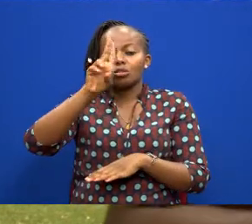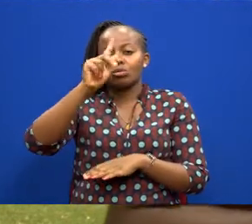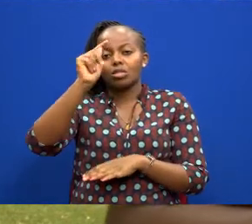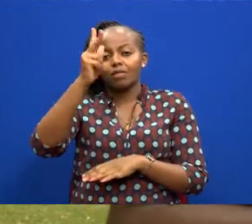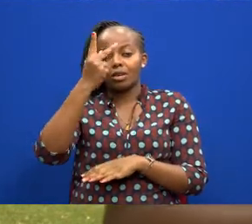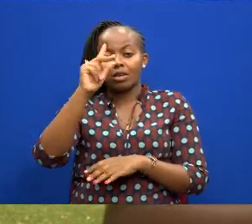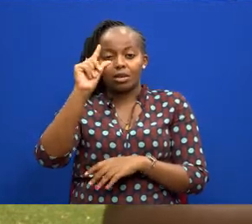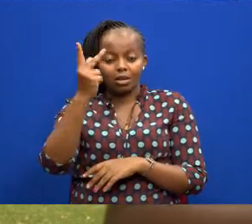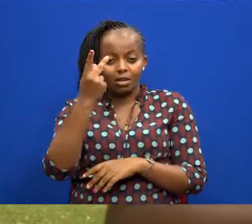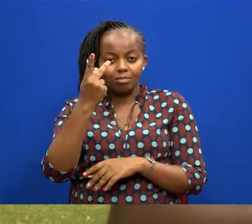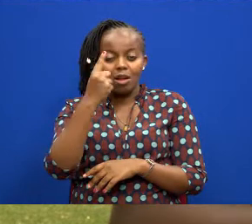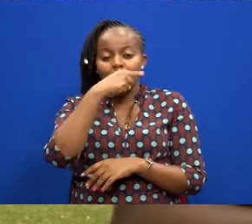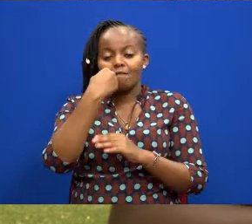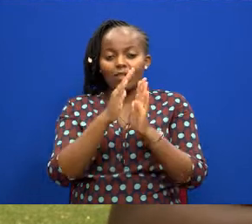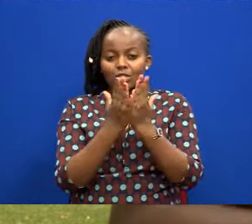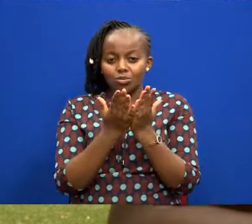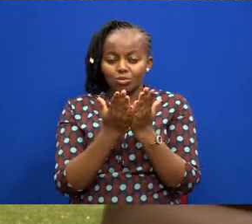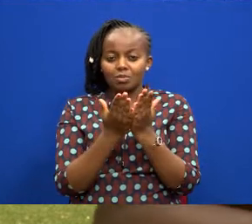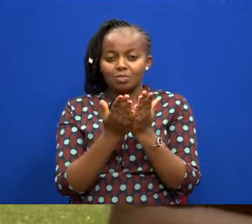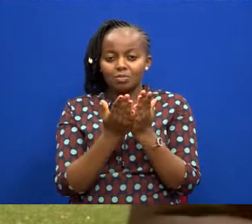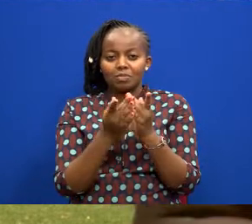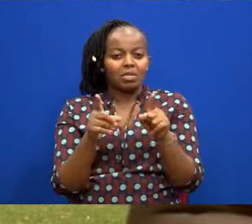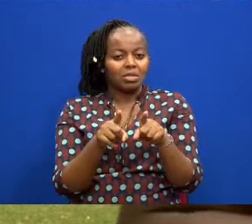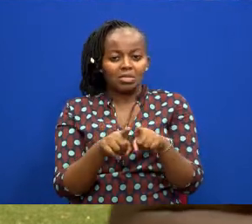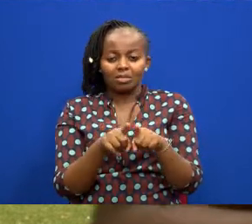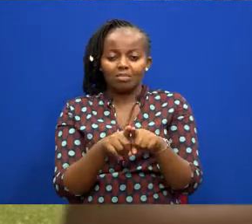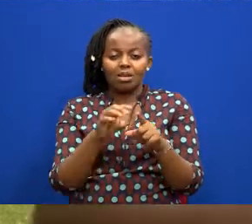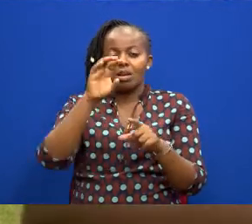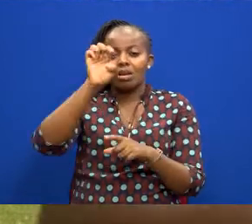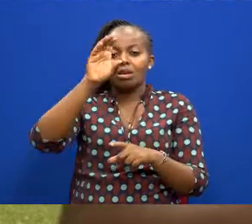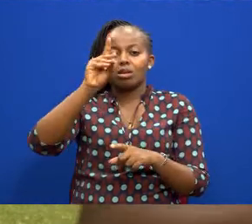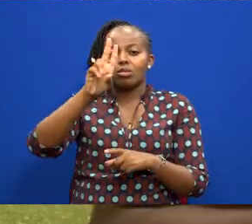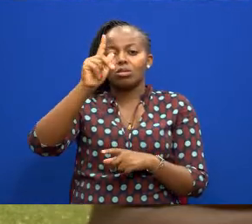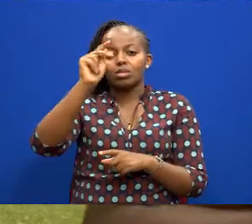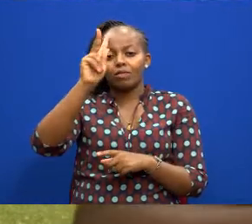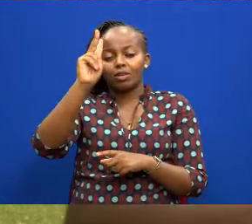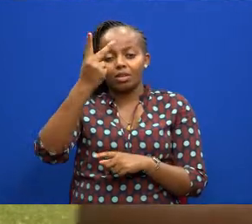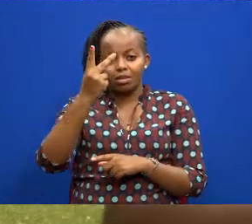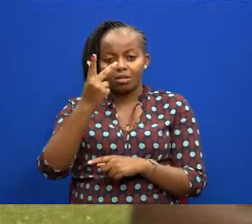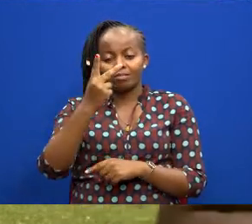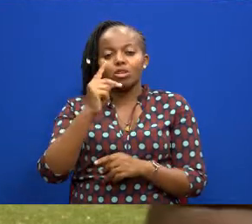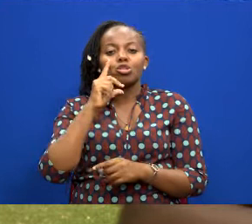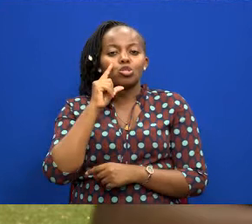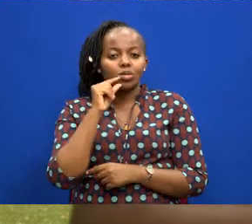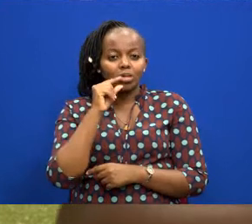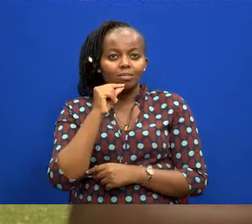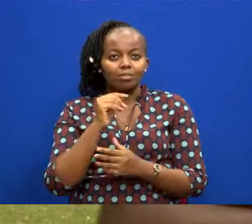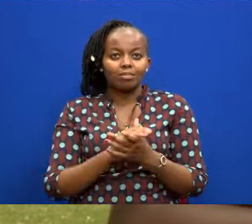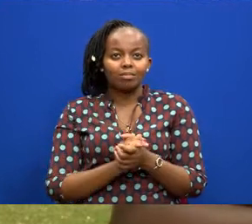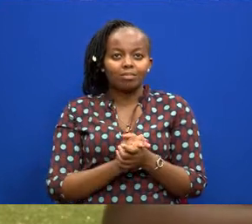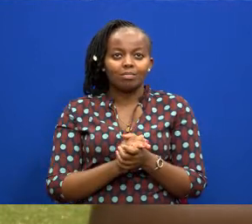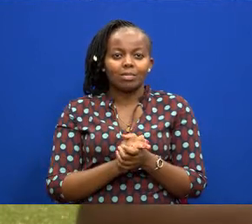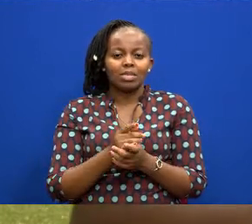EduTV Kenya, our Facebook page, EduTV Kenya, our Twitter handle at EduTV